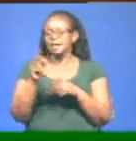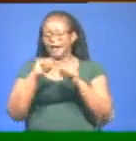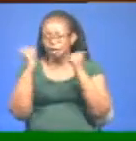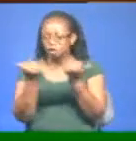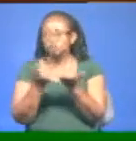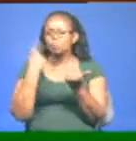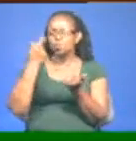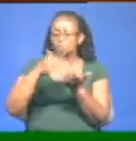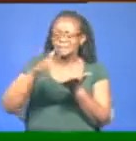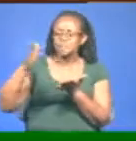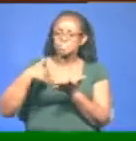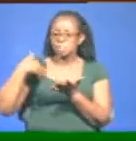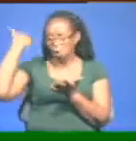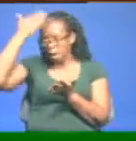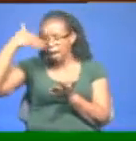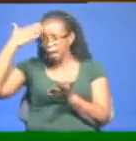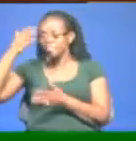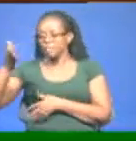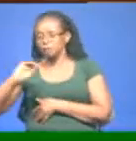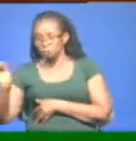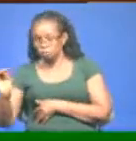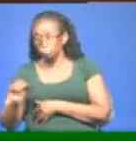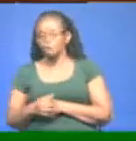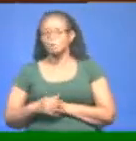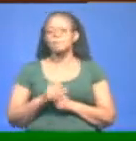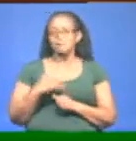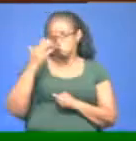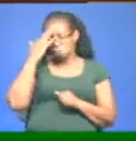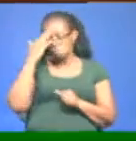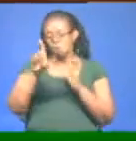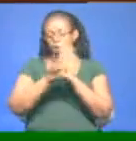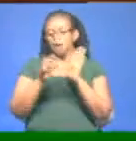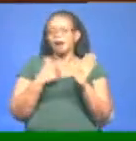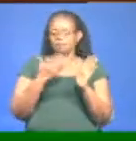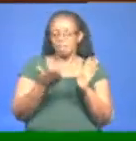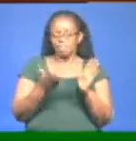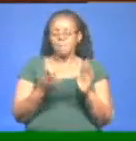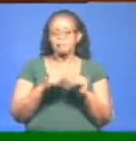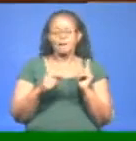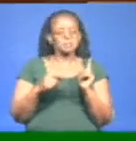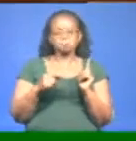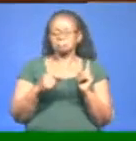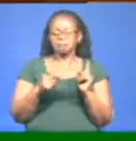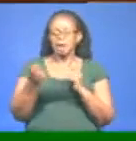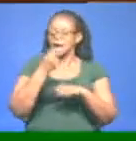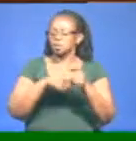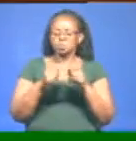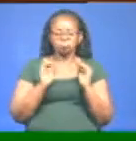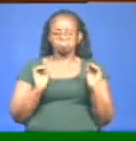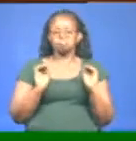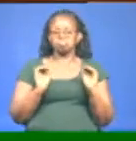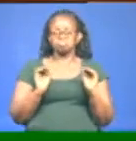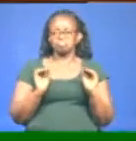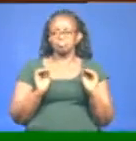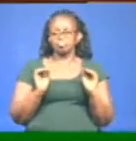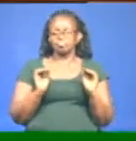I know that there are laws that monitor agencies, but they've been reluctant to make sure that